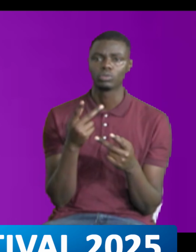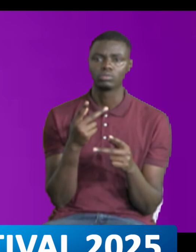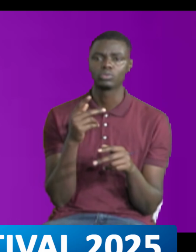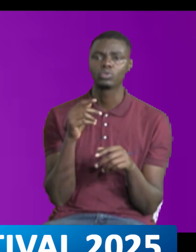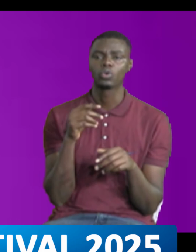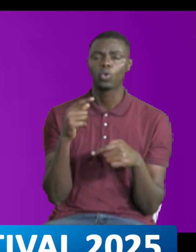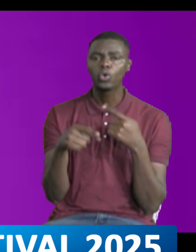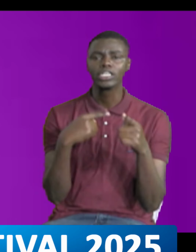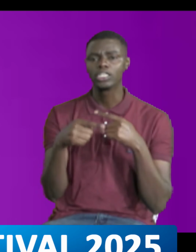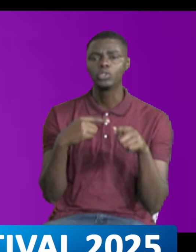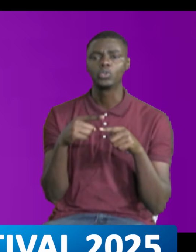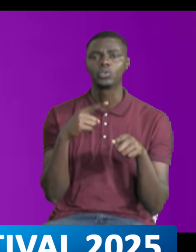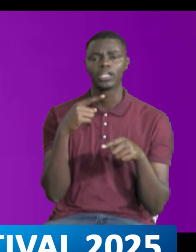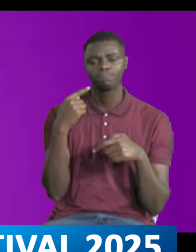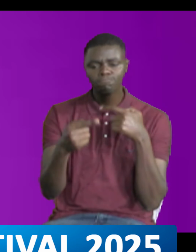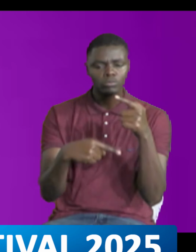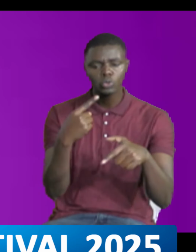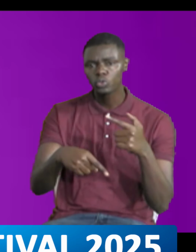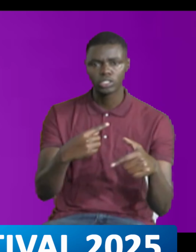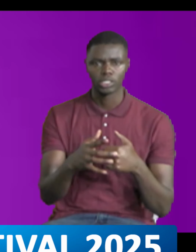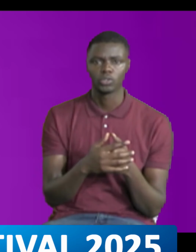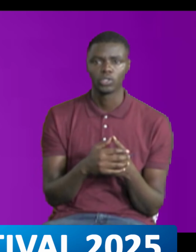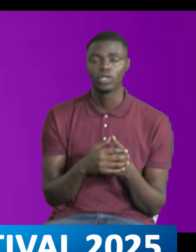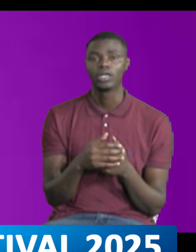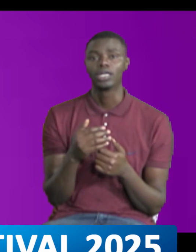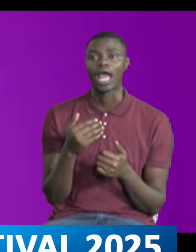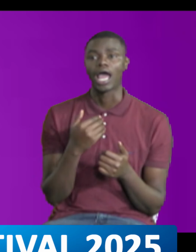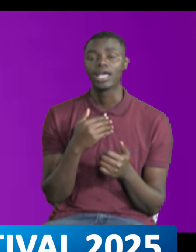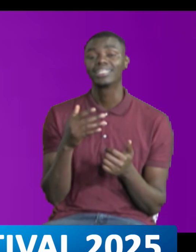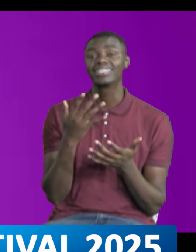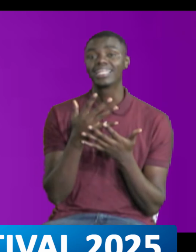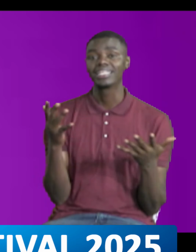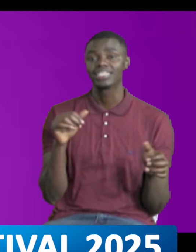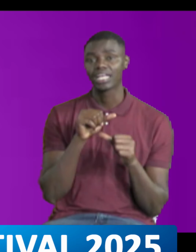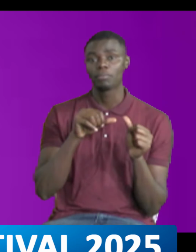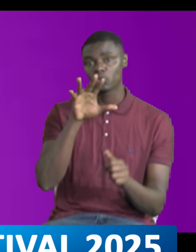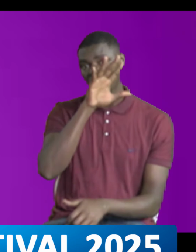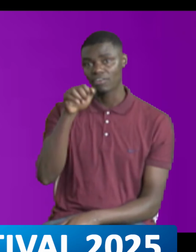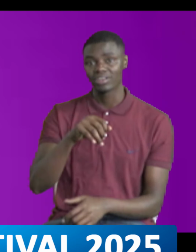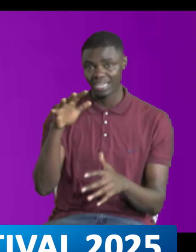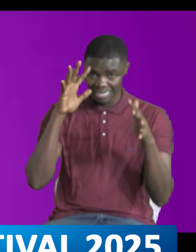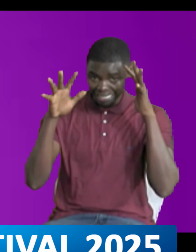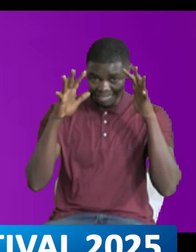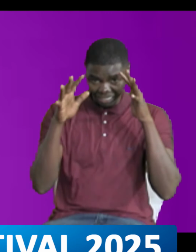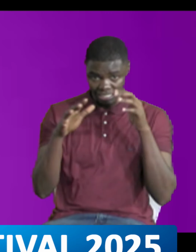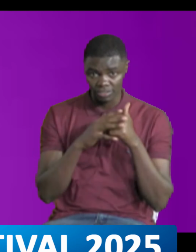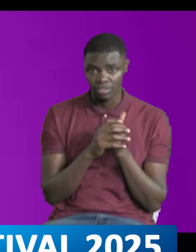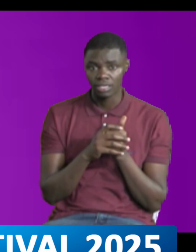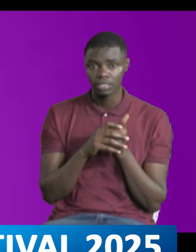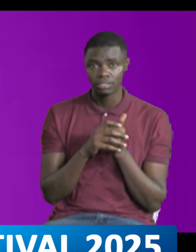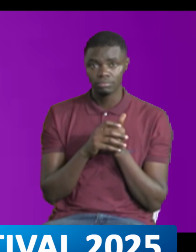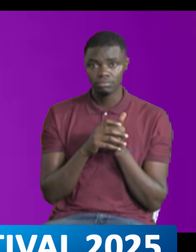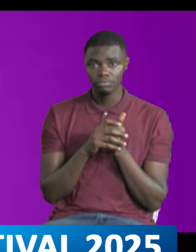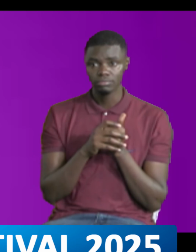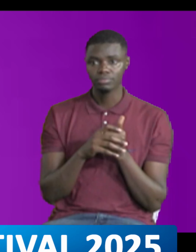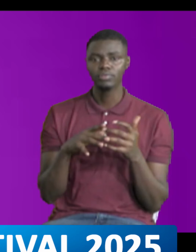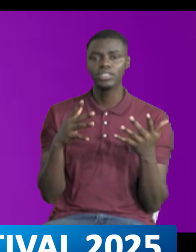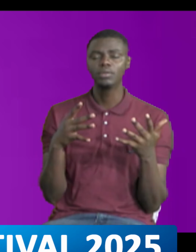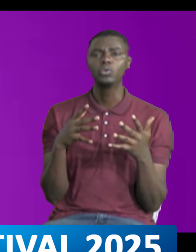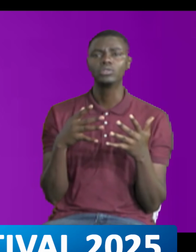pedal. It's not, the thing about African creatives is even in the most